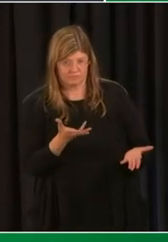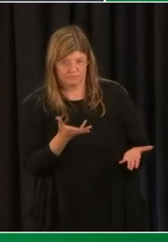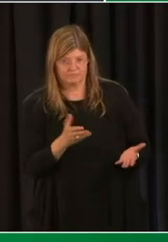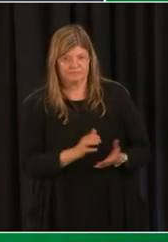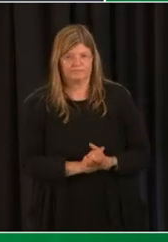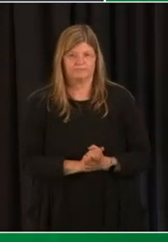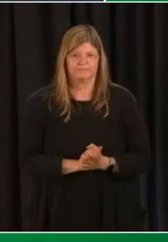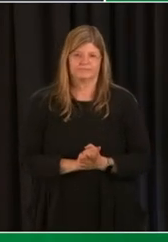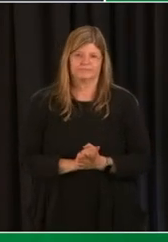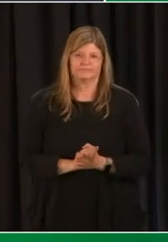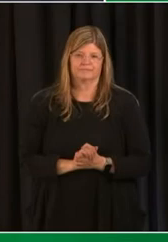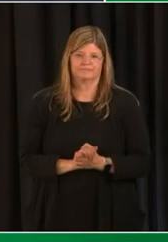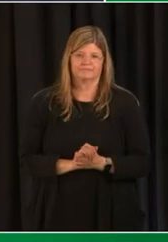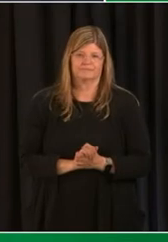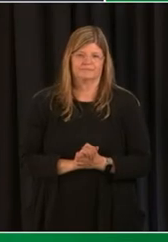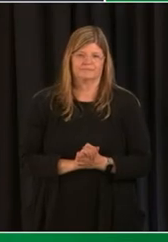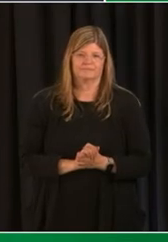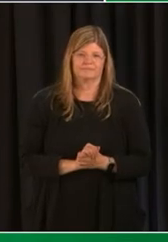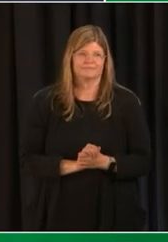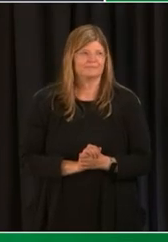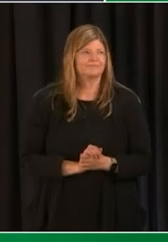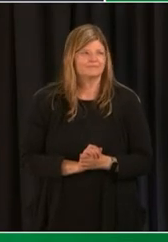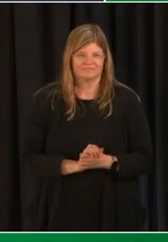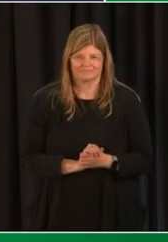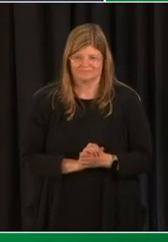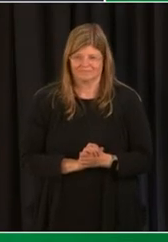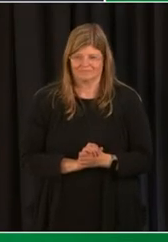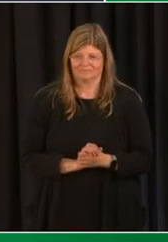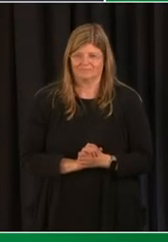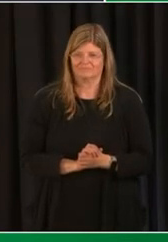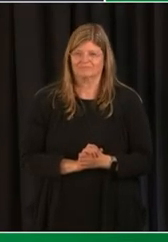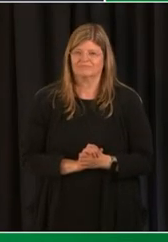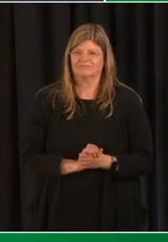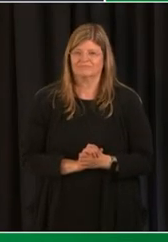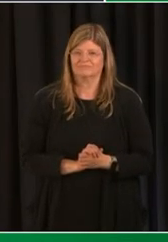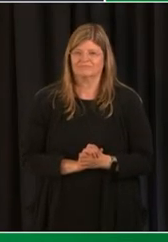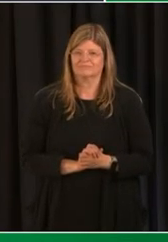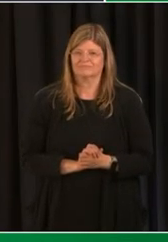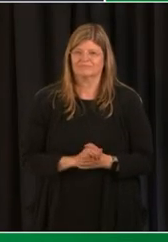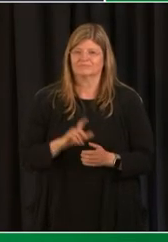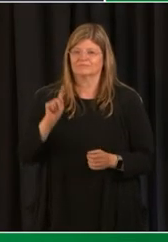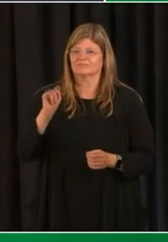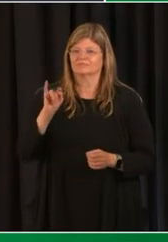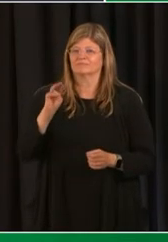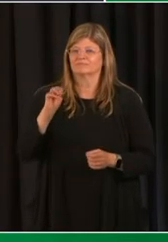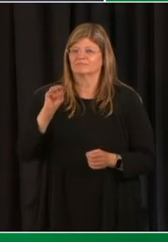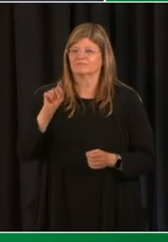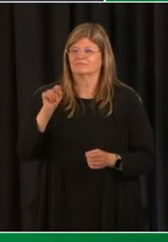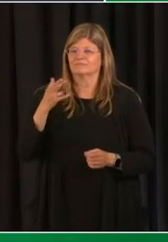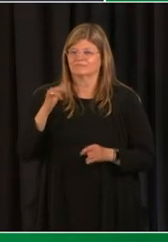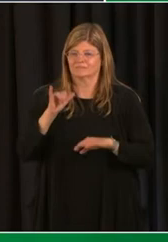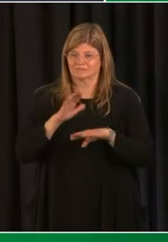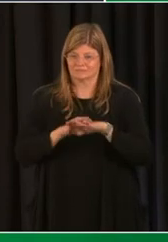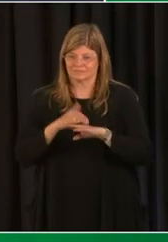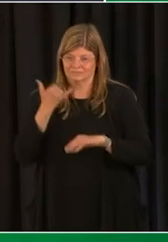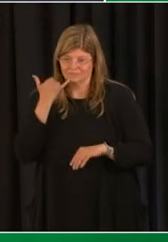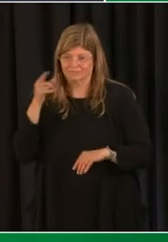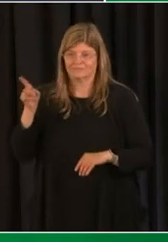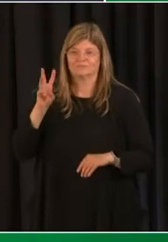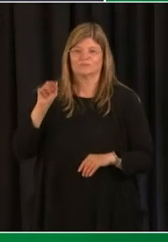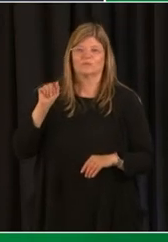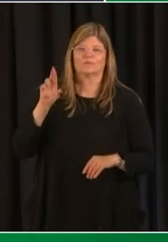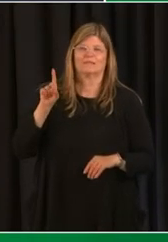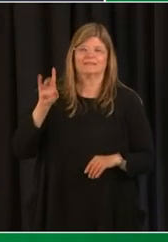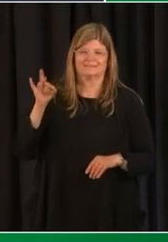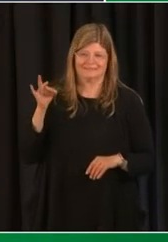giving me the keep going sign. So we'll jump in. Timothy from Ward 8 has a question as